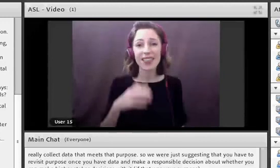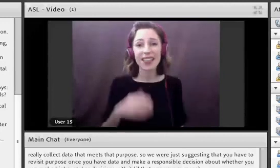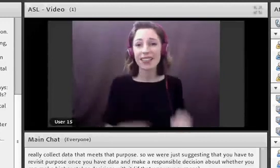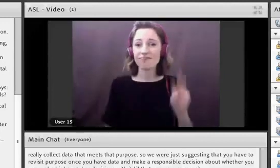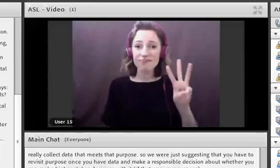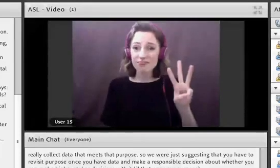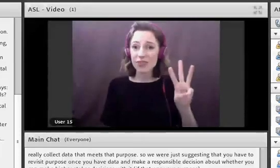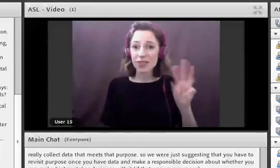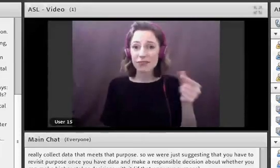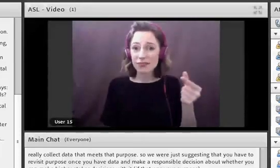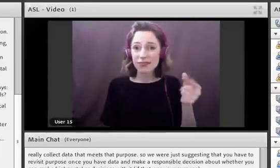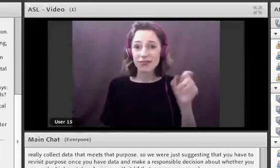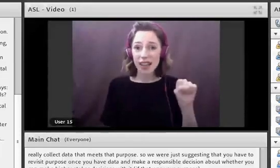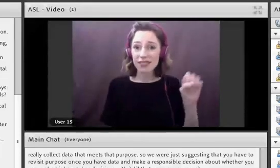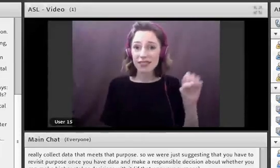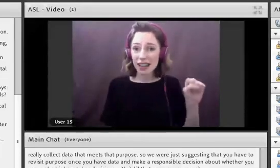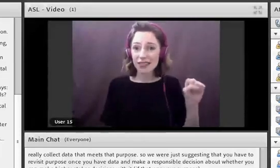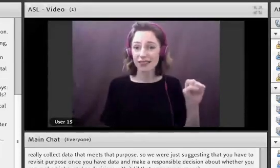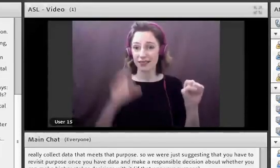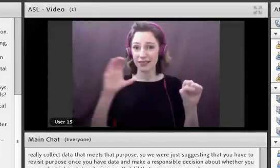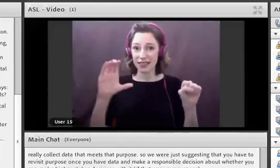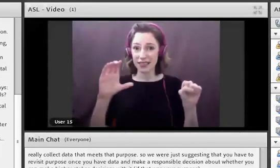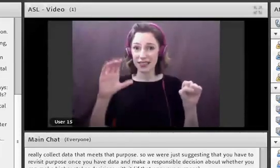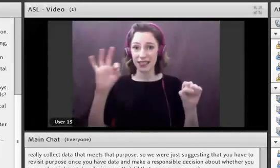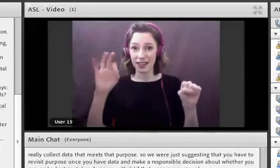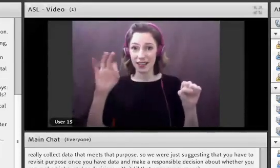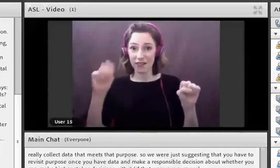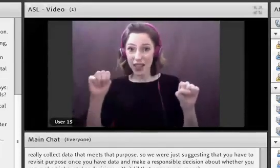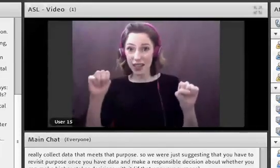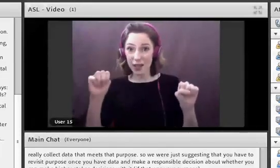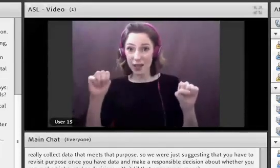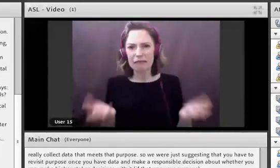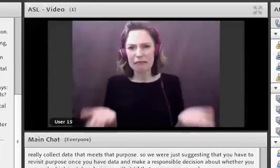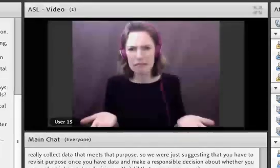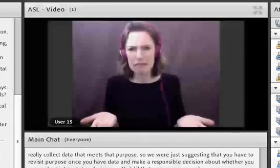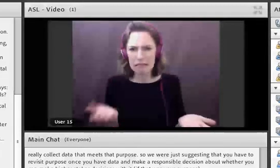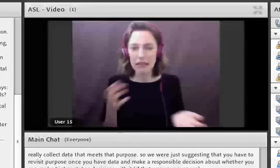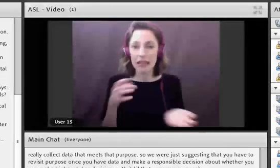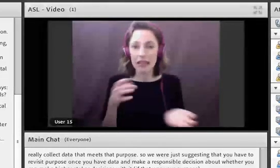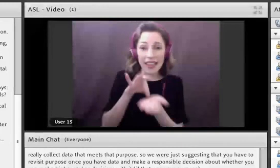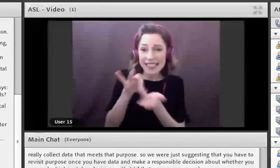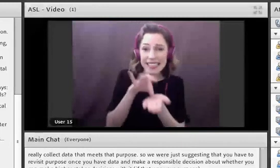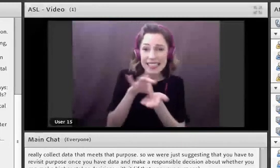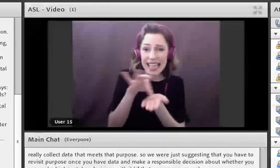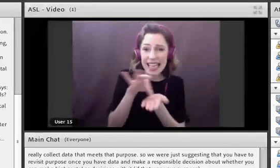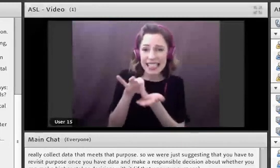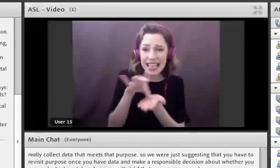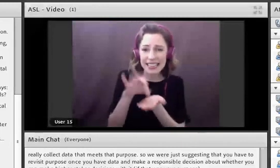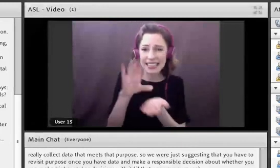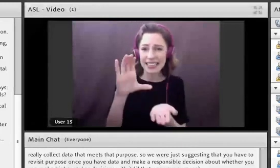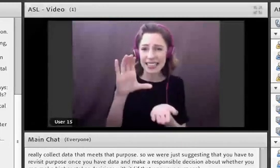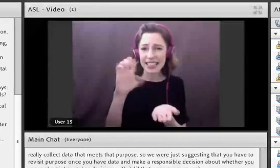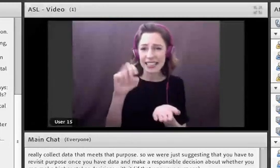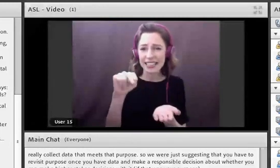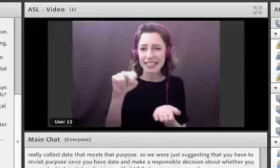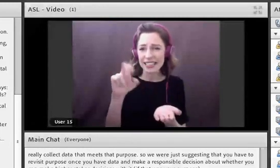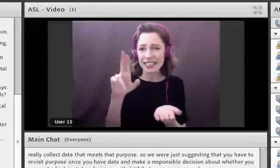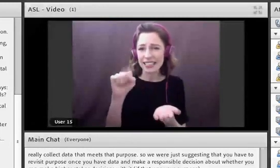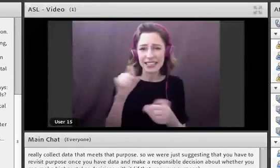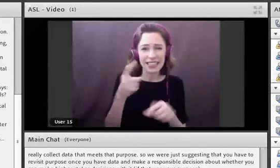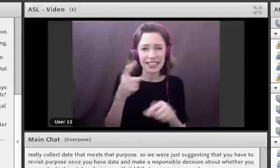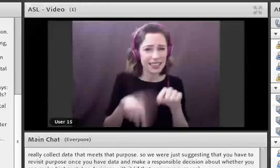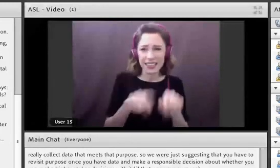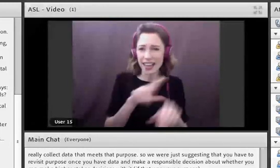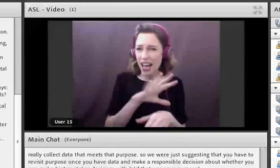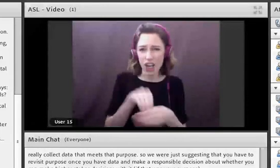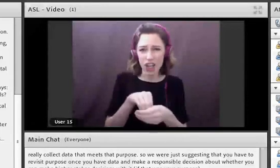census, you're never going to have the child functioning module because it's way too long. But you might have the Washington Group short set. And we know that the Washington